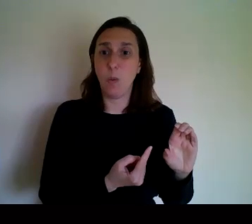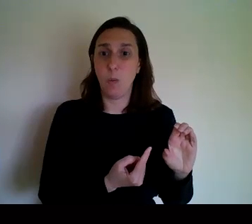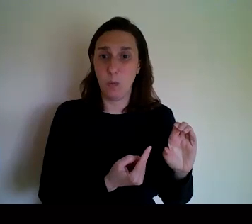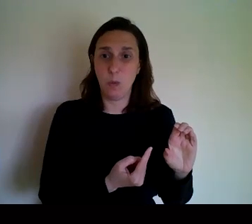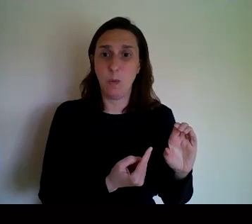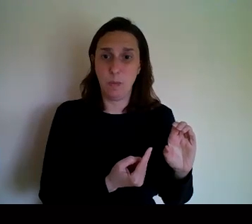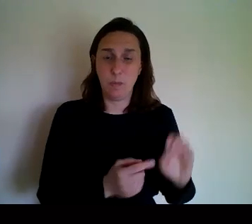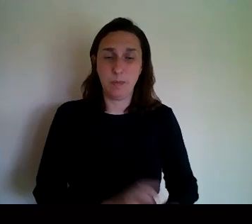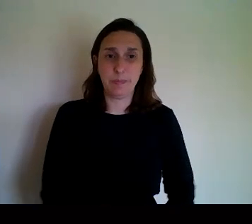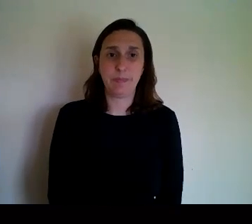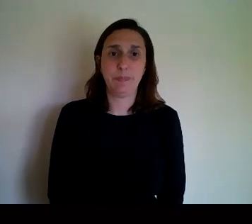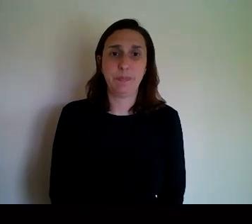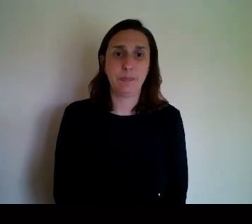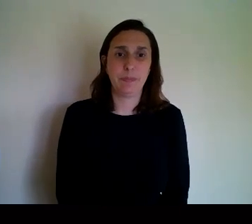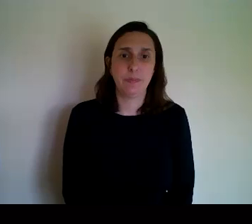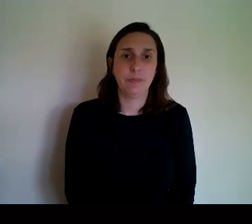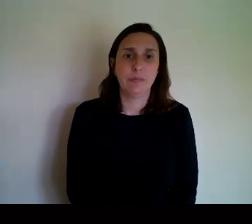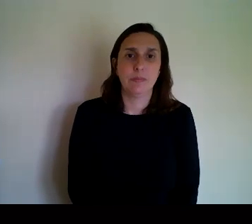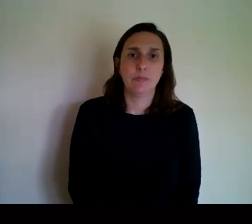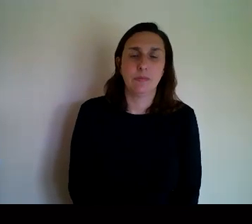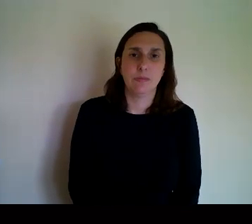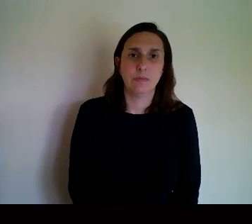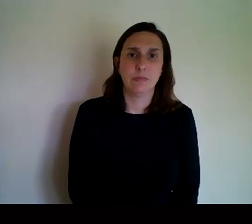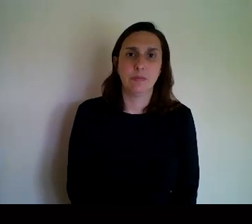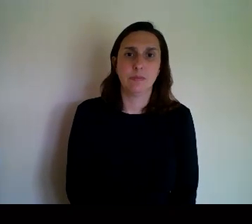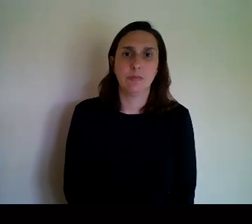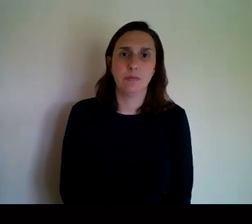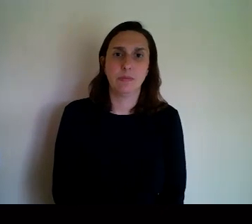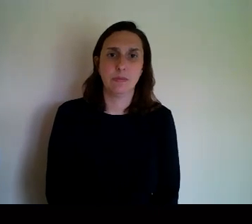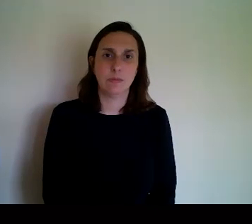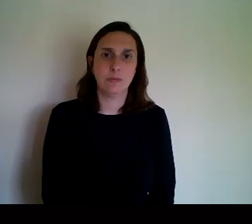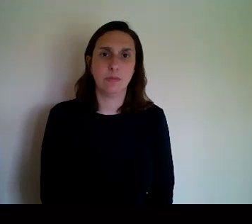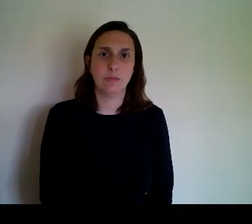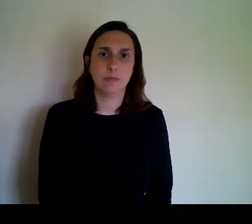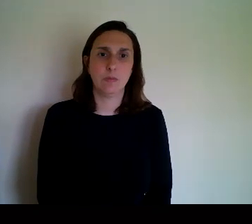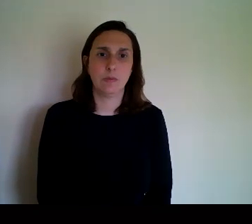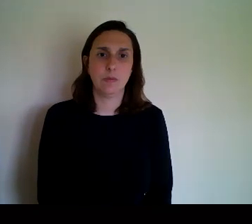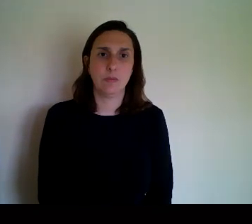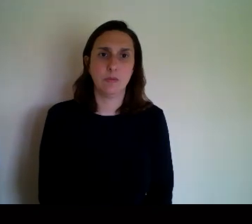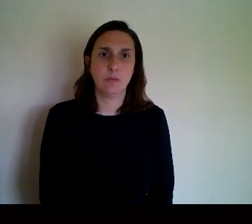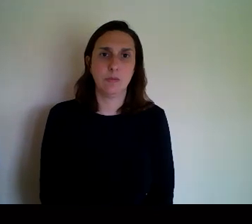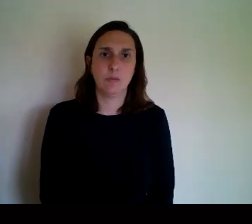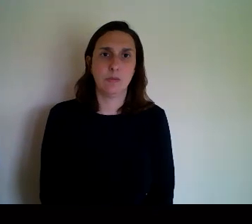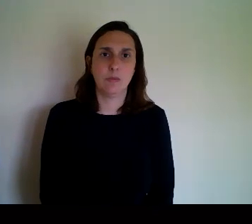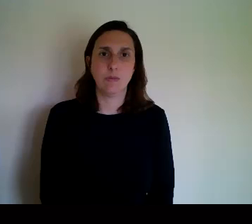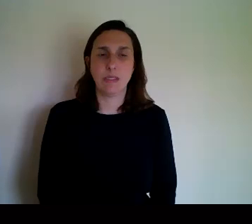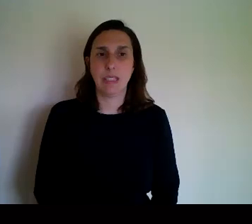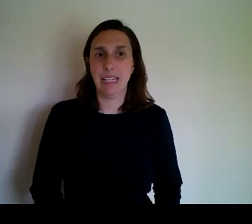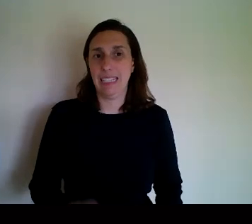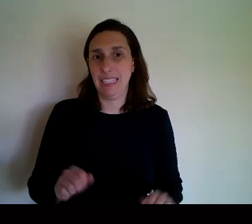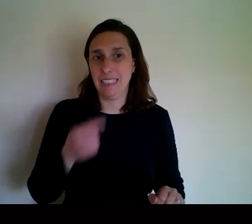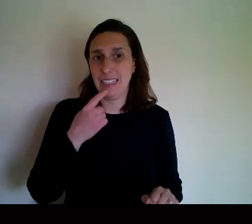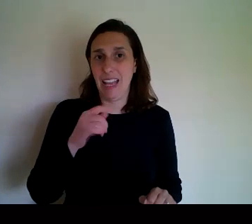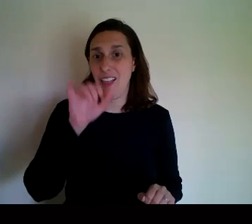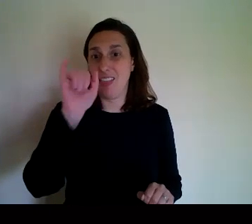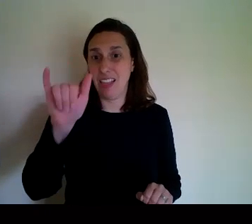other variables. And so what I can do here is I can say this a has to be equal to